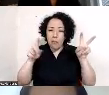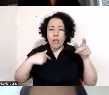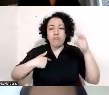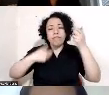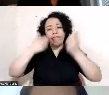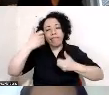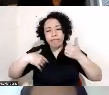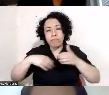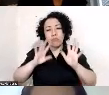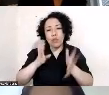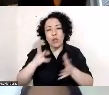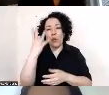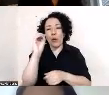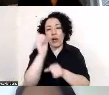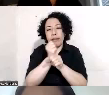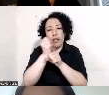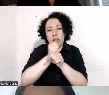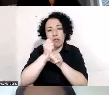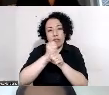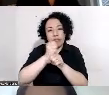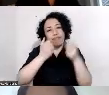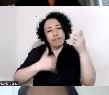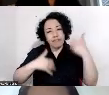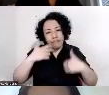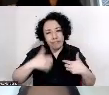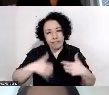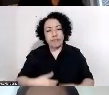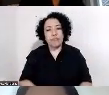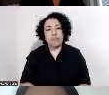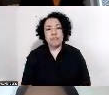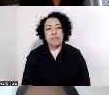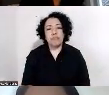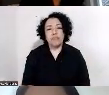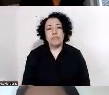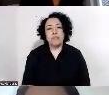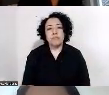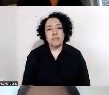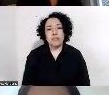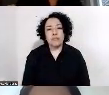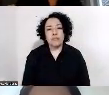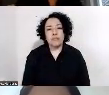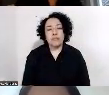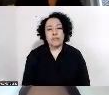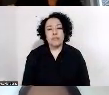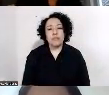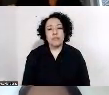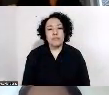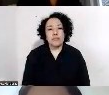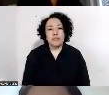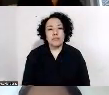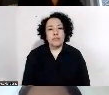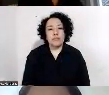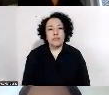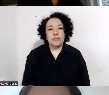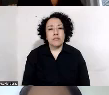4 décadas. In today's session, I'd like to introduce a little about our current